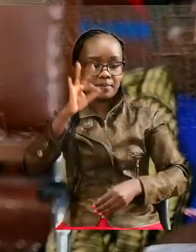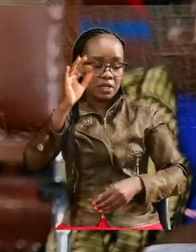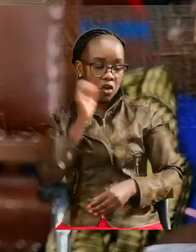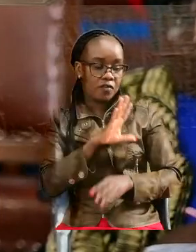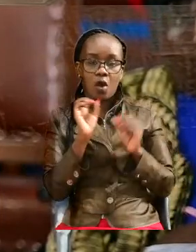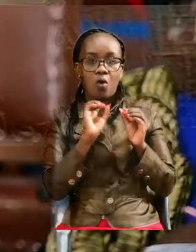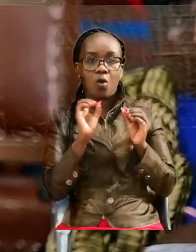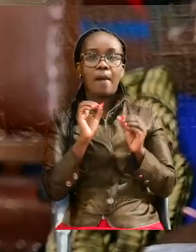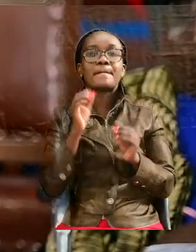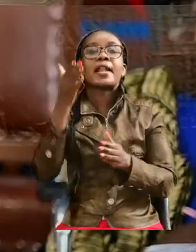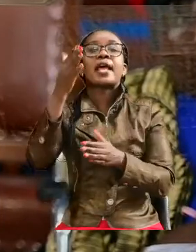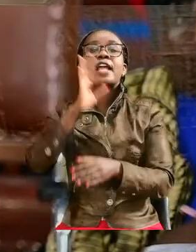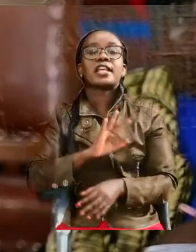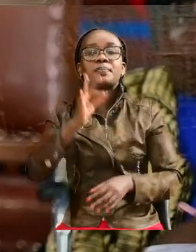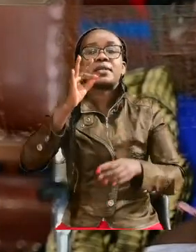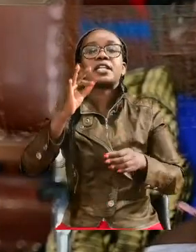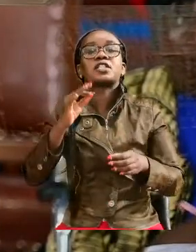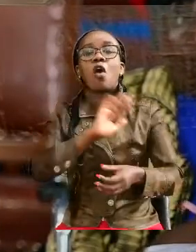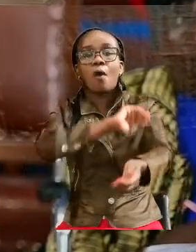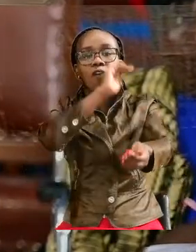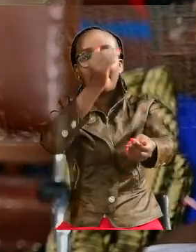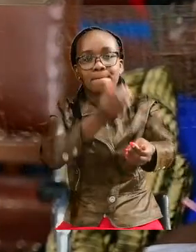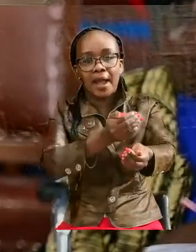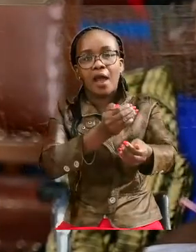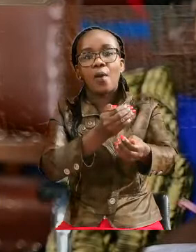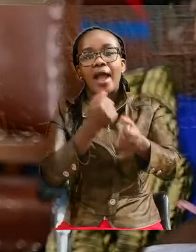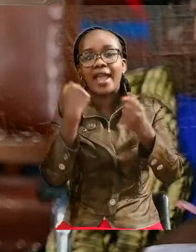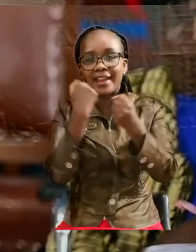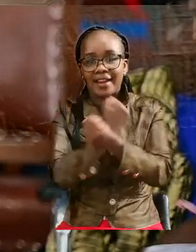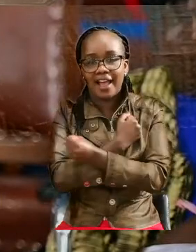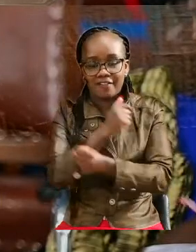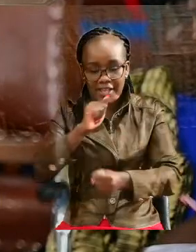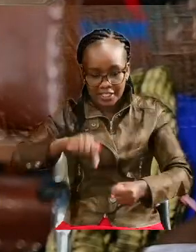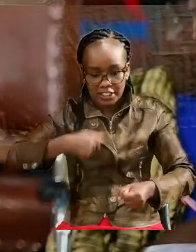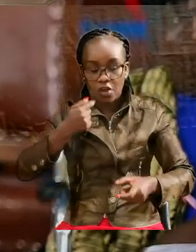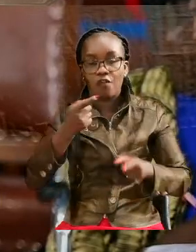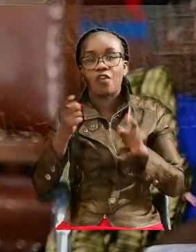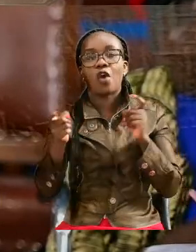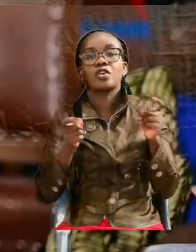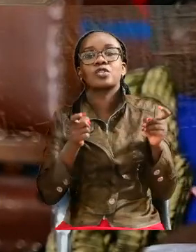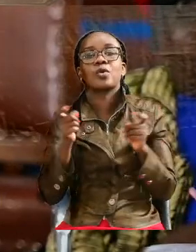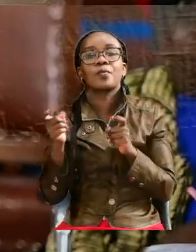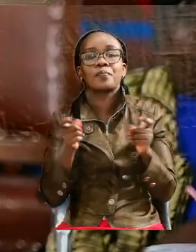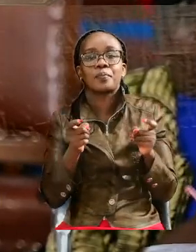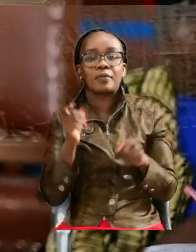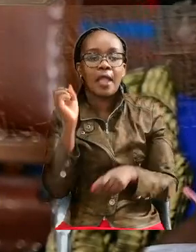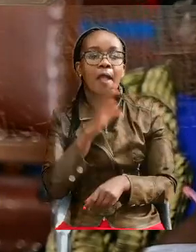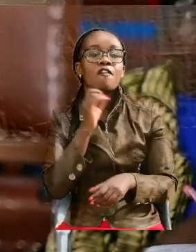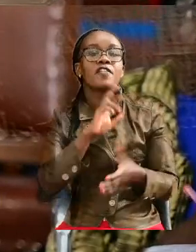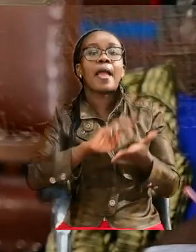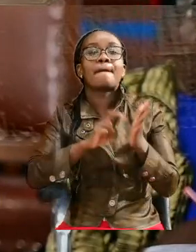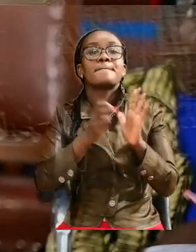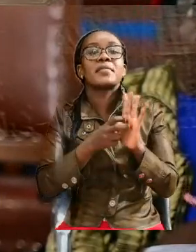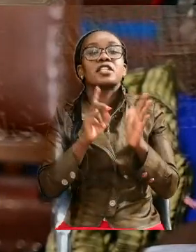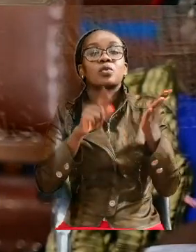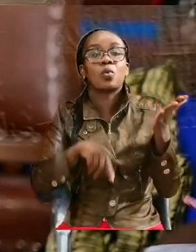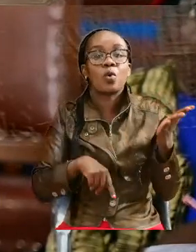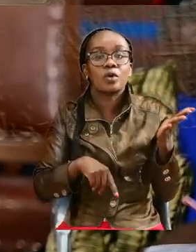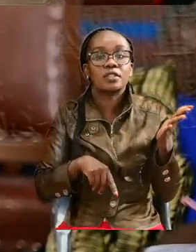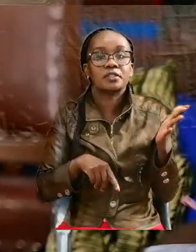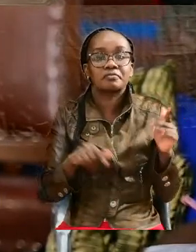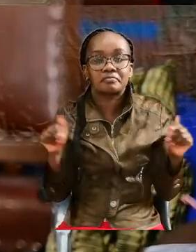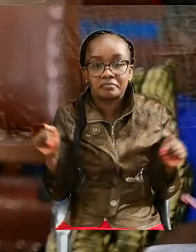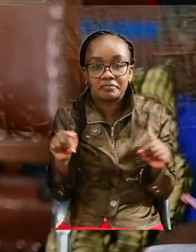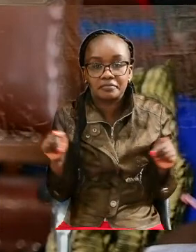but of power and love and self-control. Fear means cowardice or